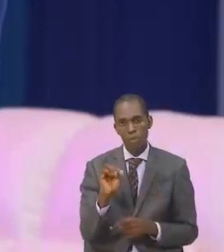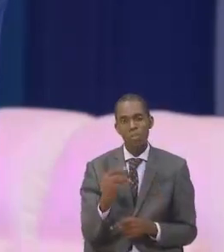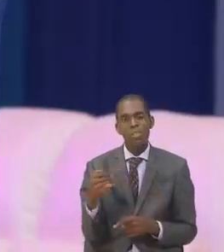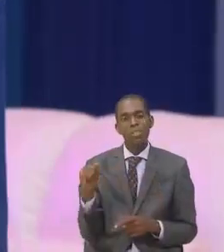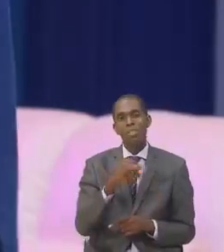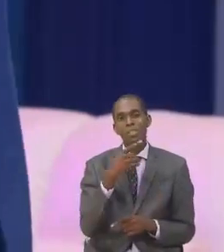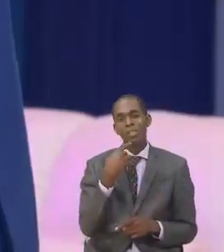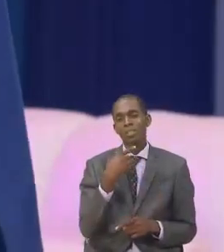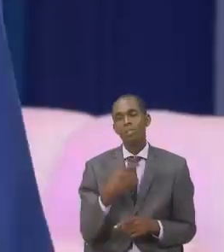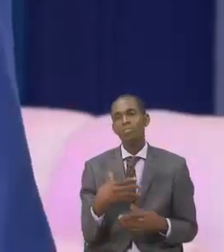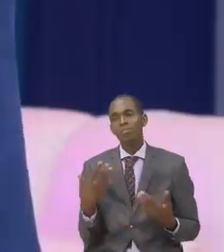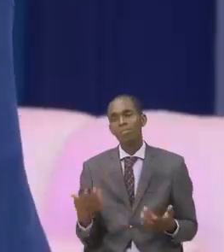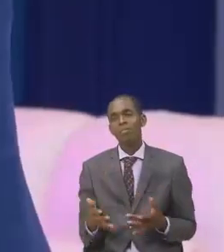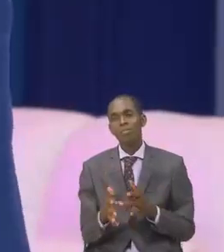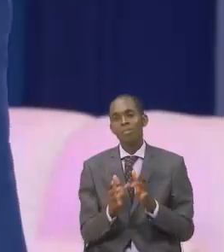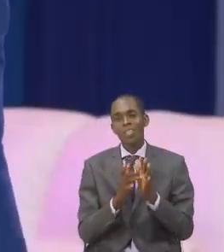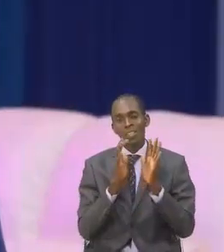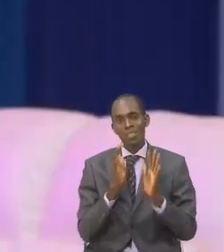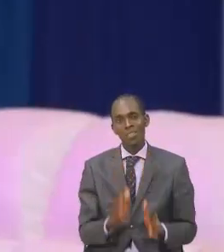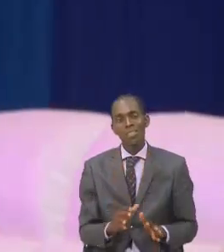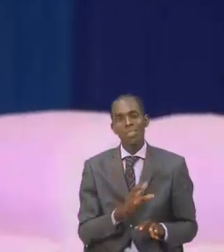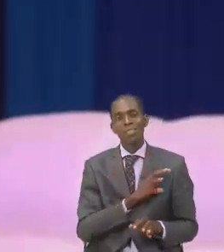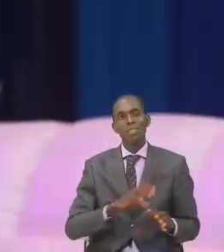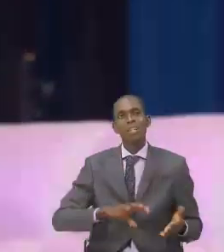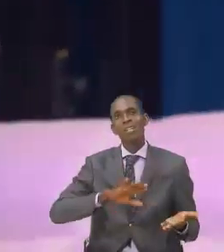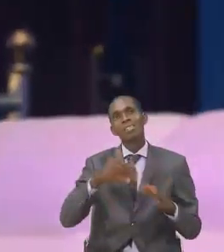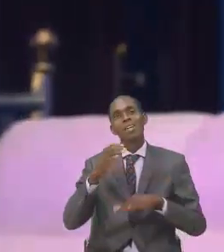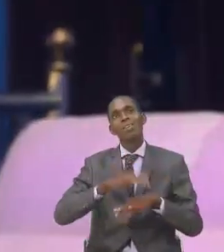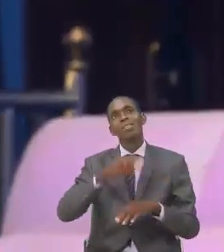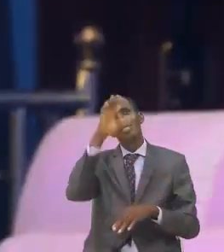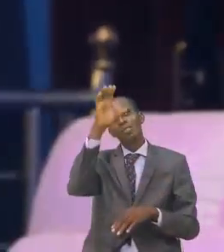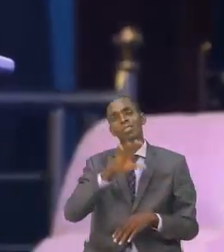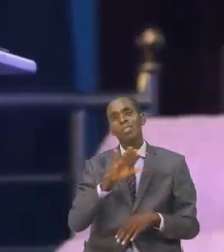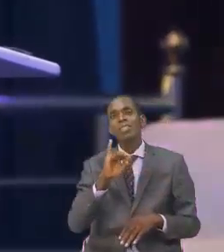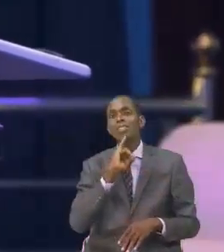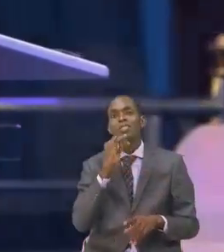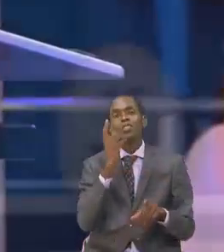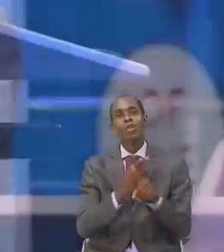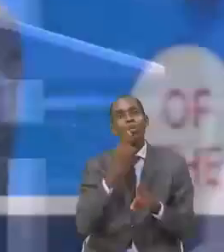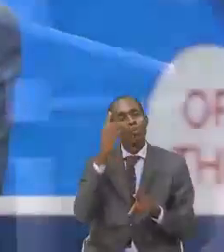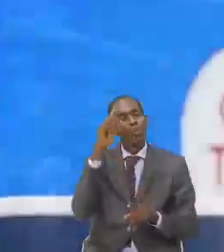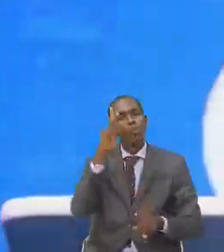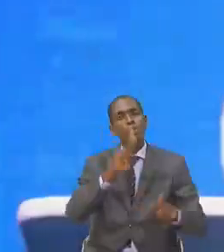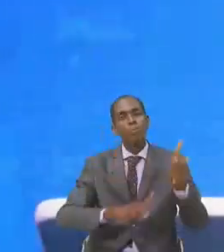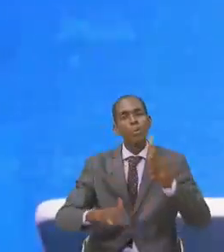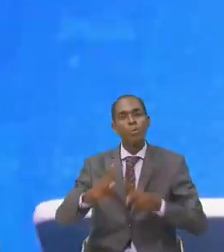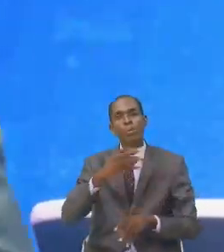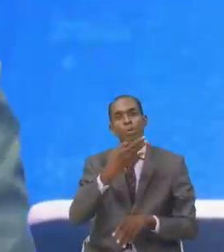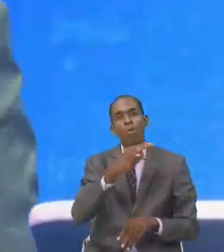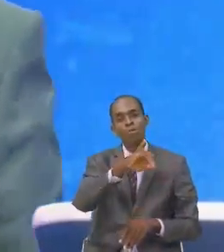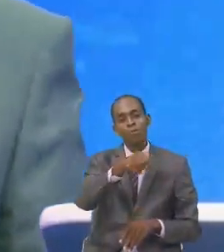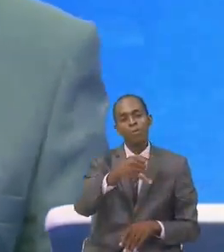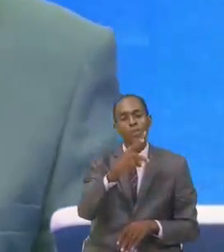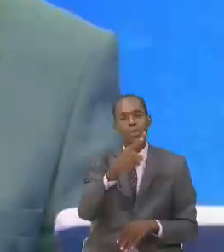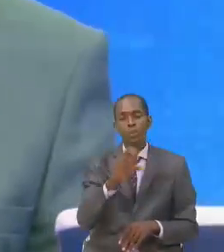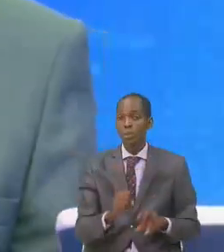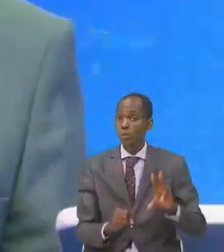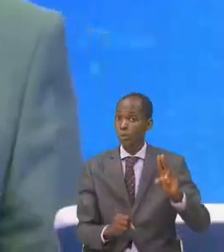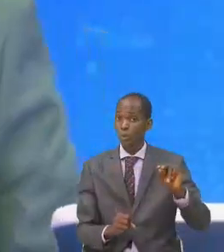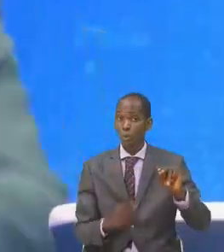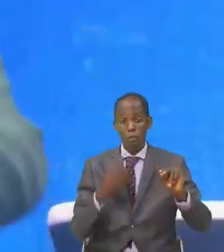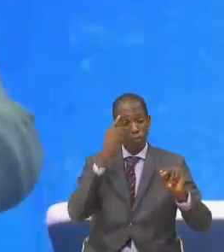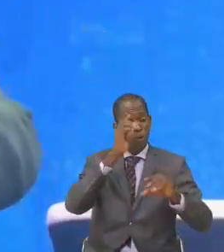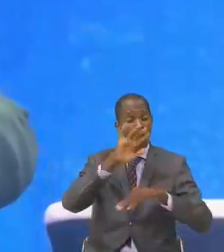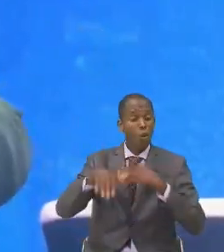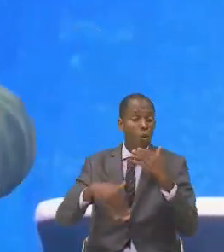and I ought to tell them, oh, they said Christianity, Christ dying on the cross, is only for the